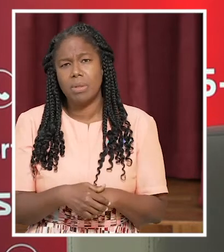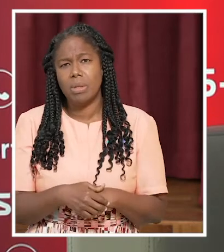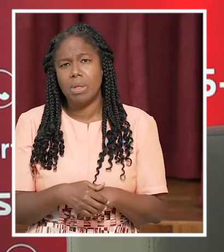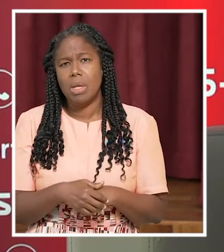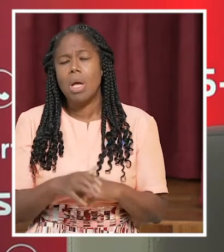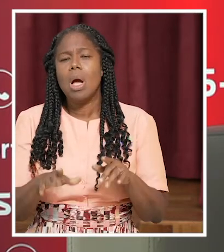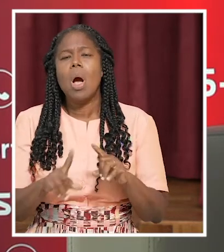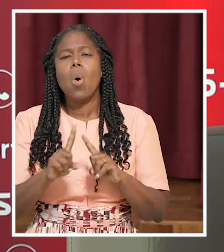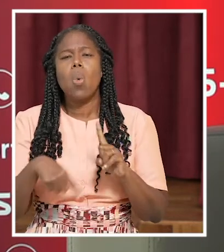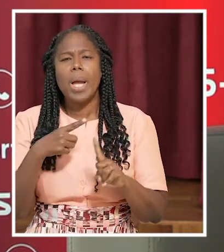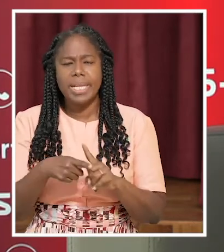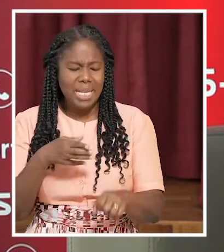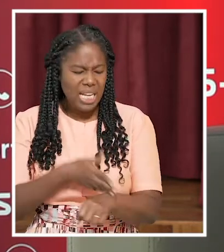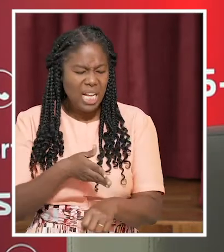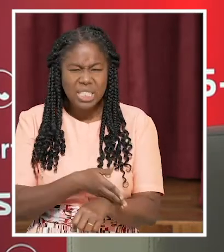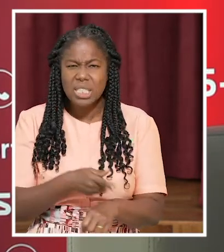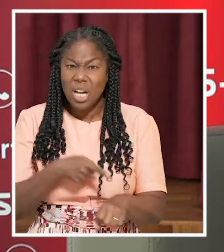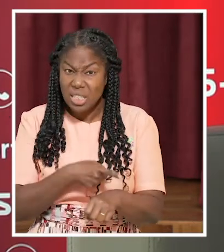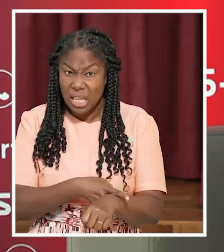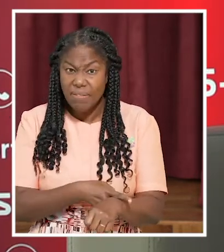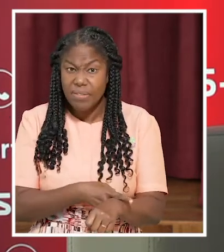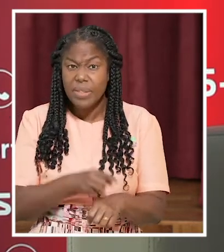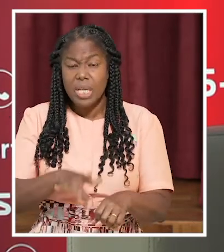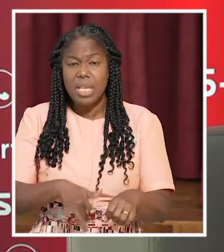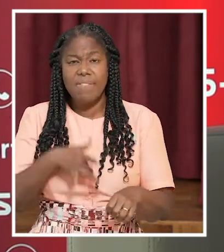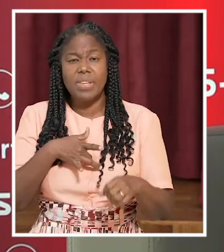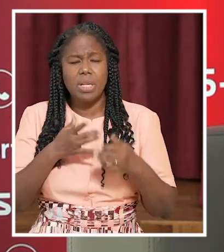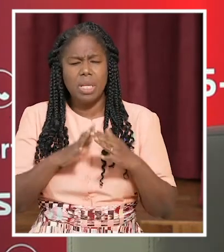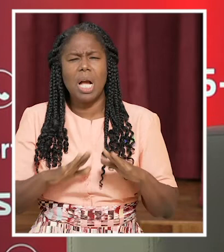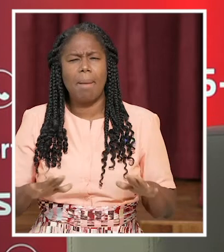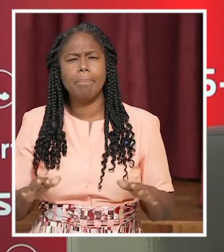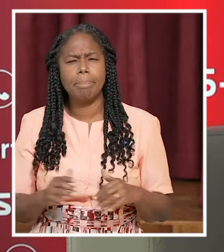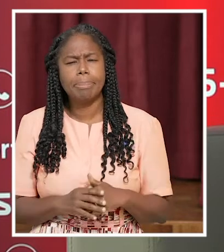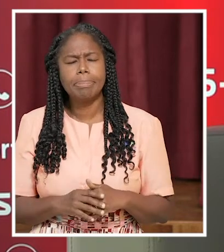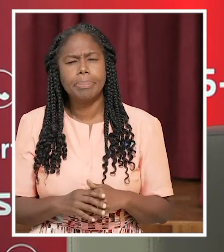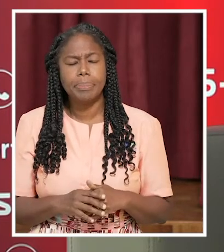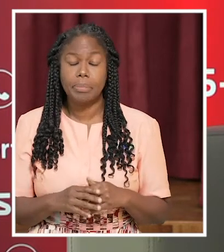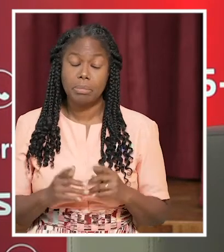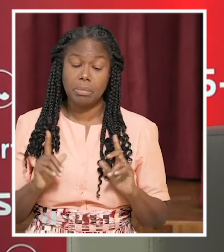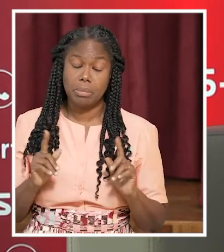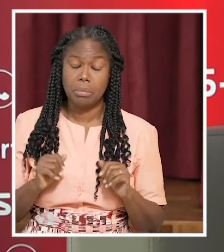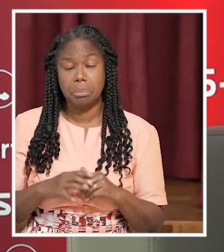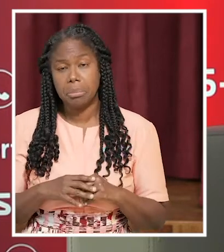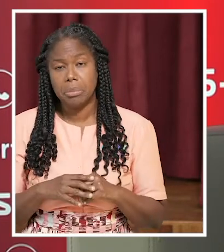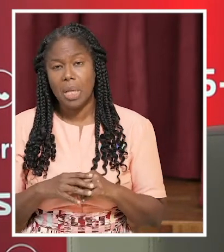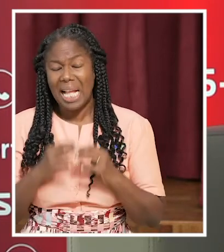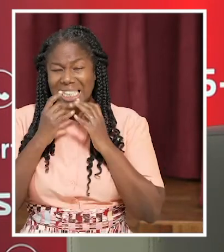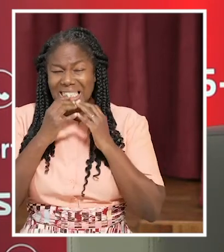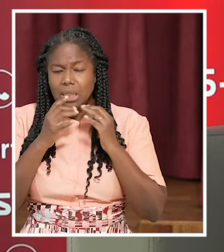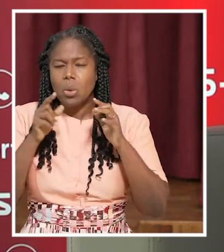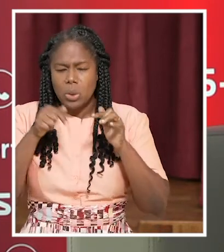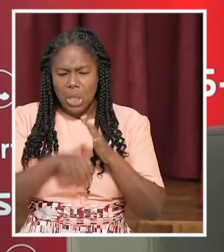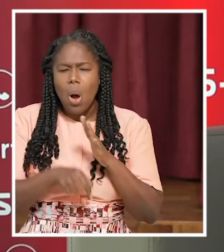of balance, a sense of calm. It just kind of levels them out a bit, that whole anxiety that's going through with them. Yeah?